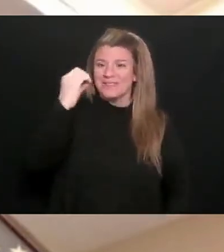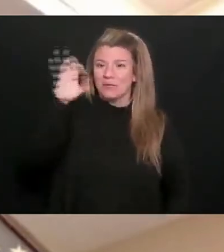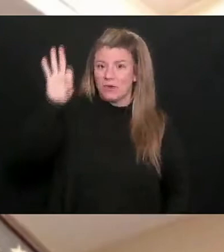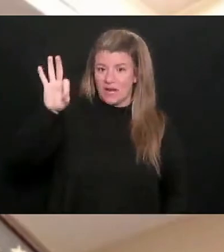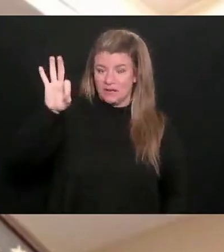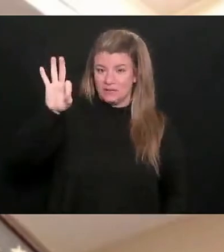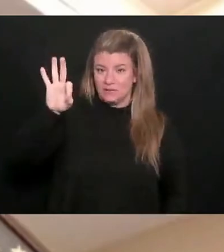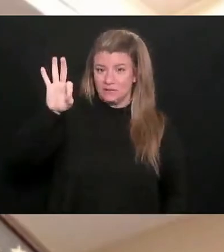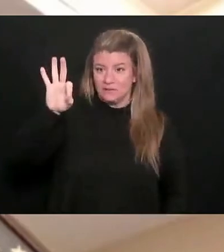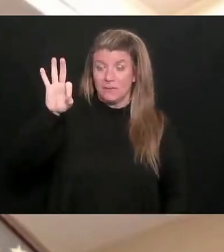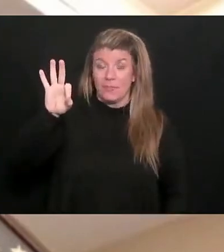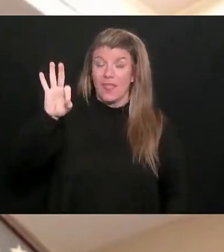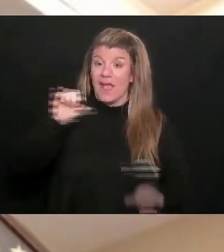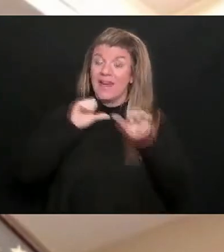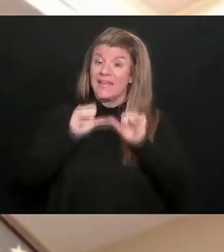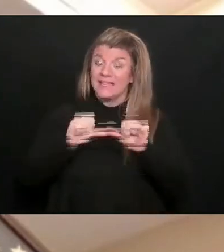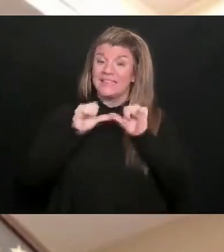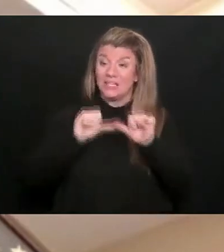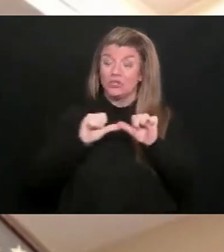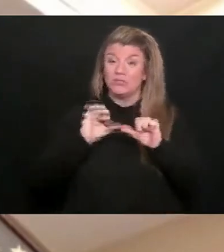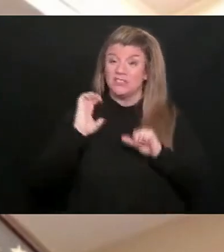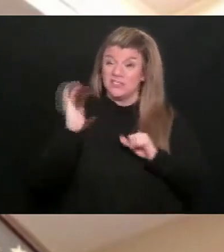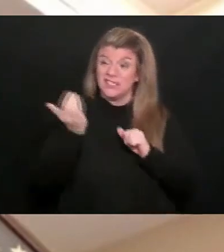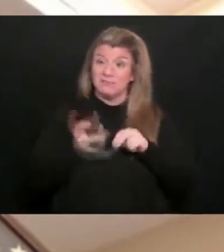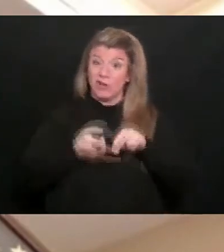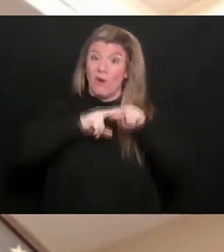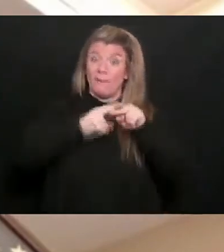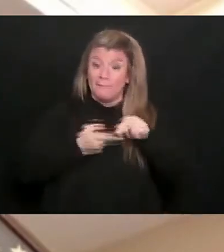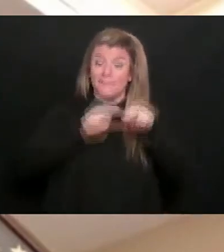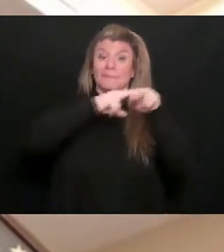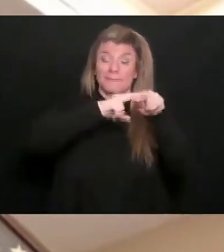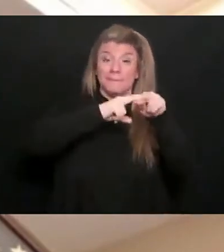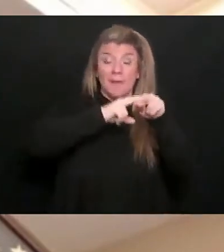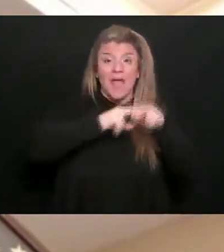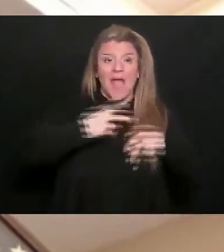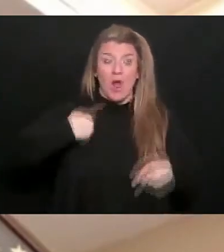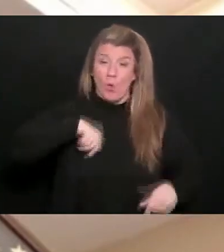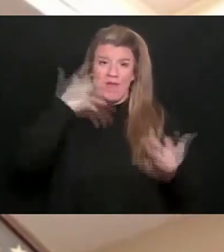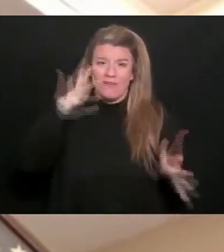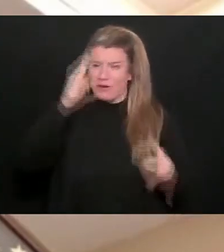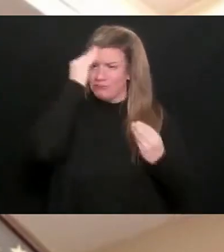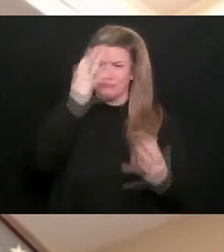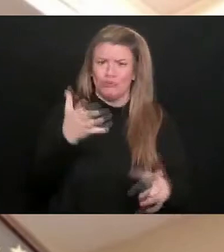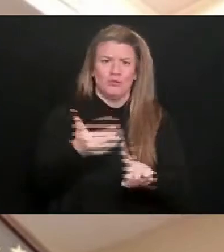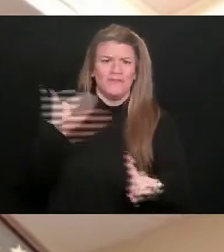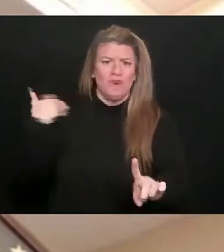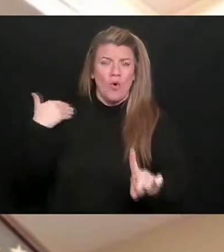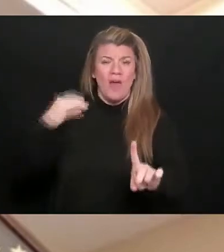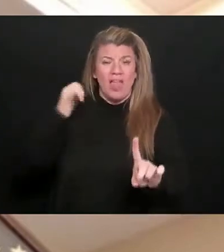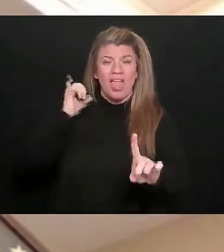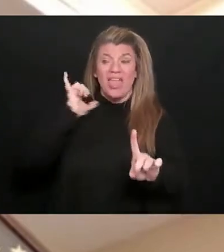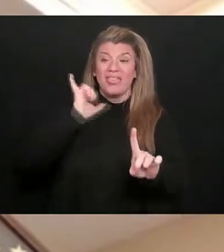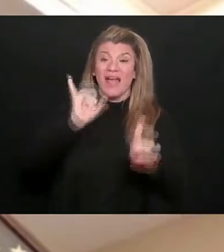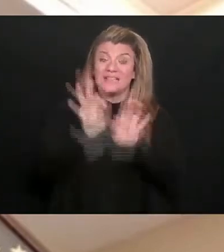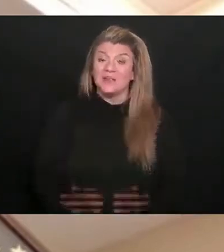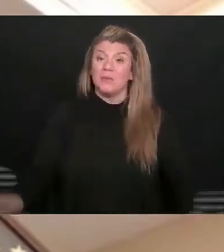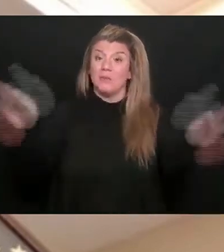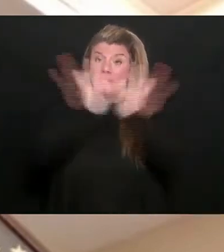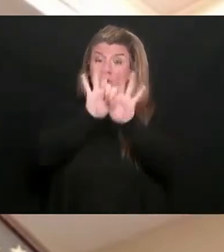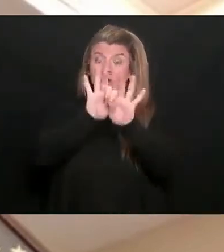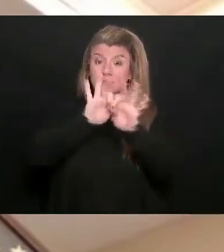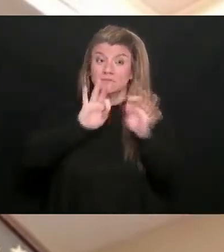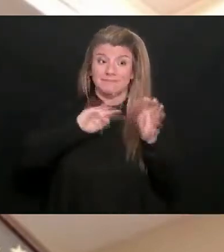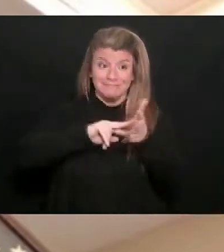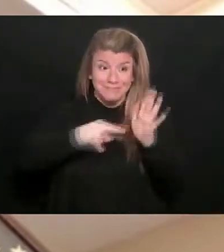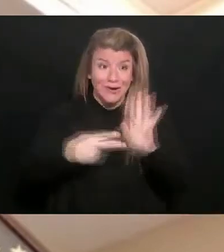1.09 and continues to trend up. As we have told you before, that is a key indicator we watch that will then